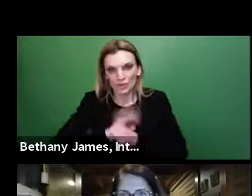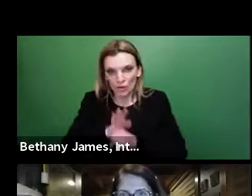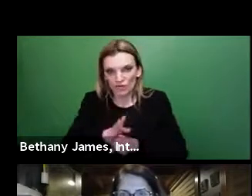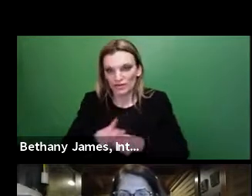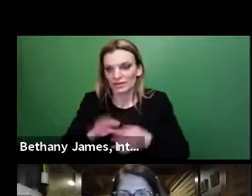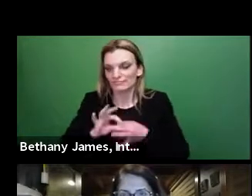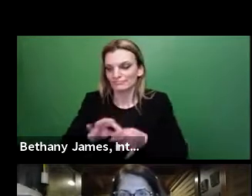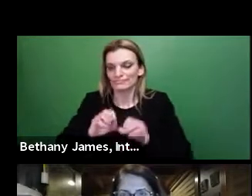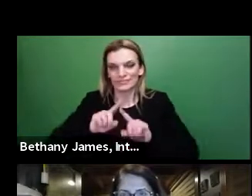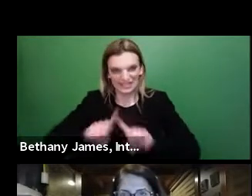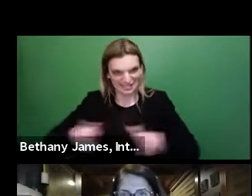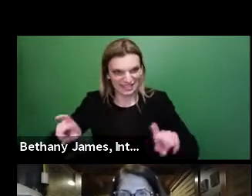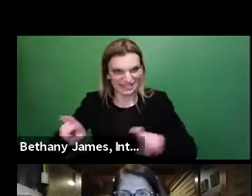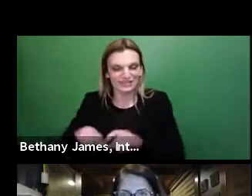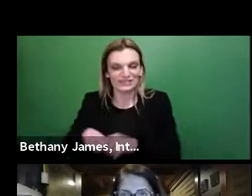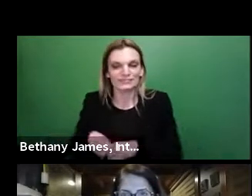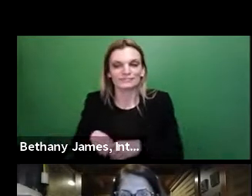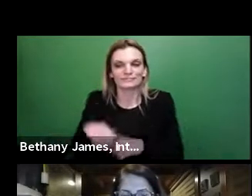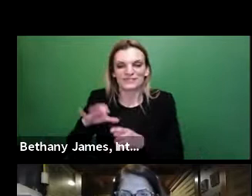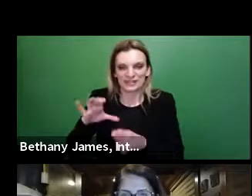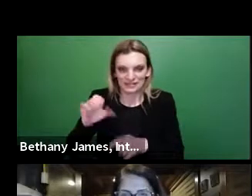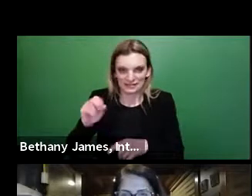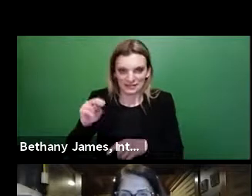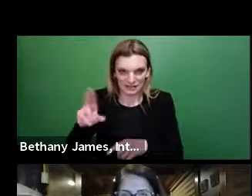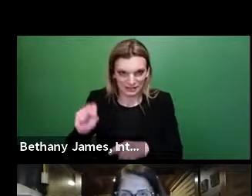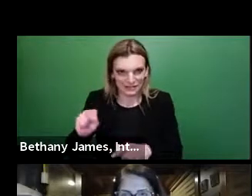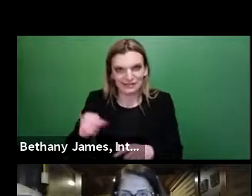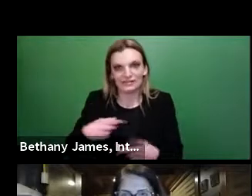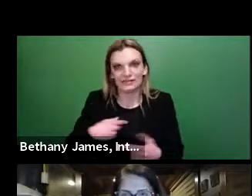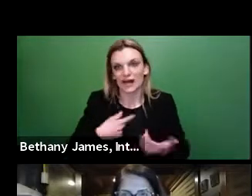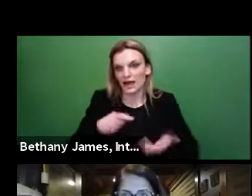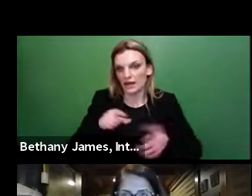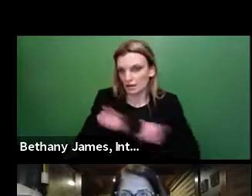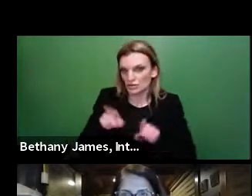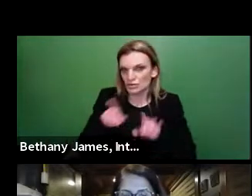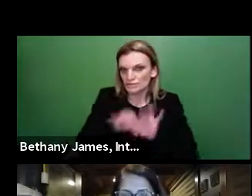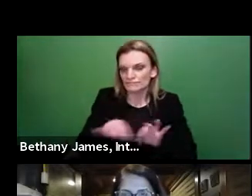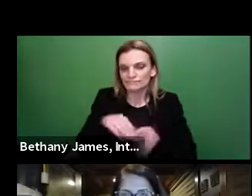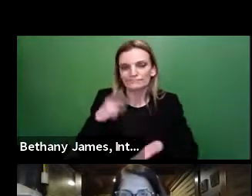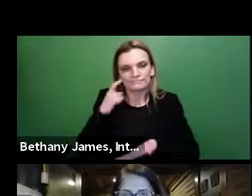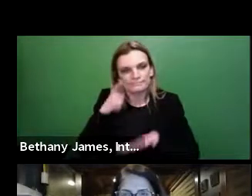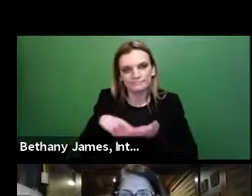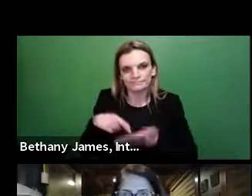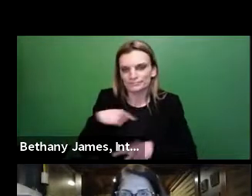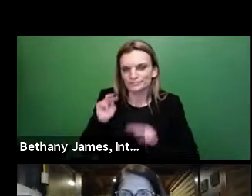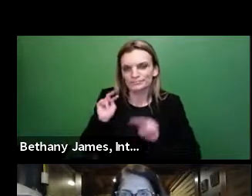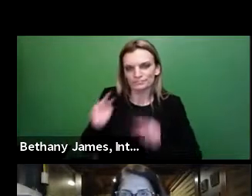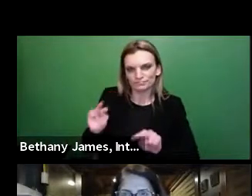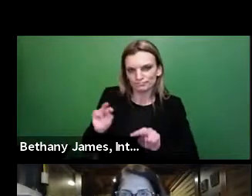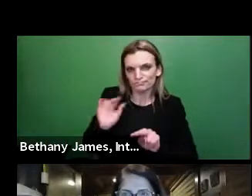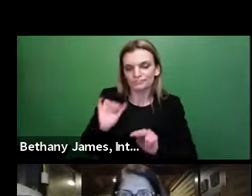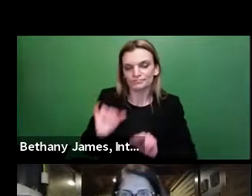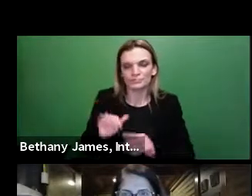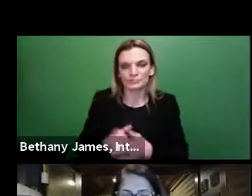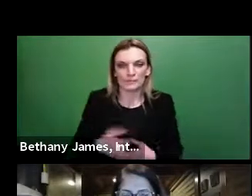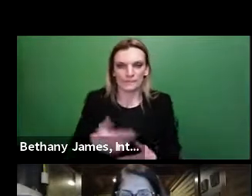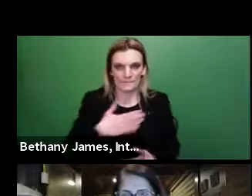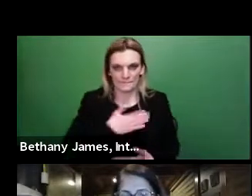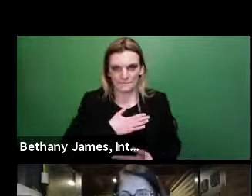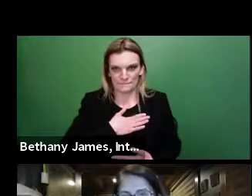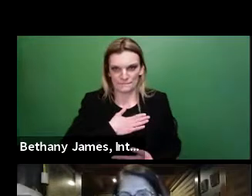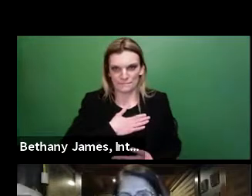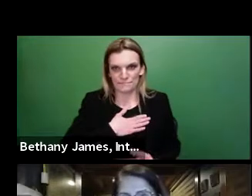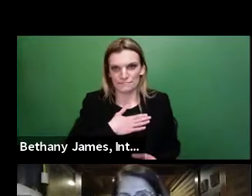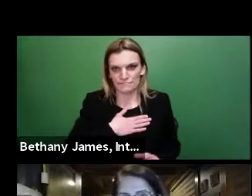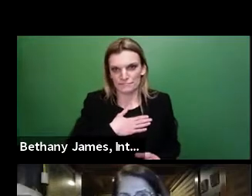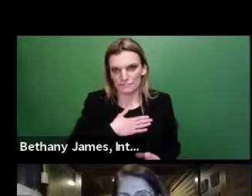census. And that's something that, you know, I keep an eye on as well, since I do also